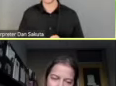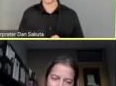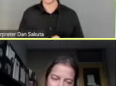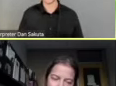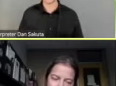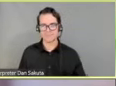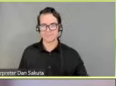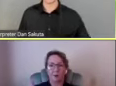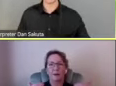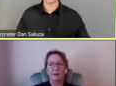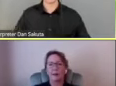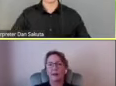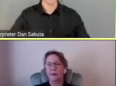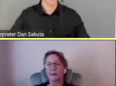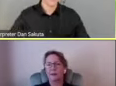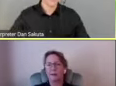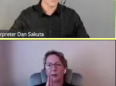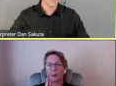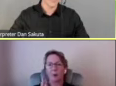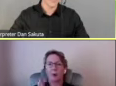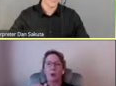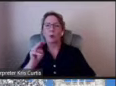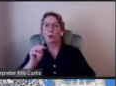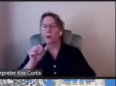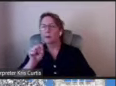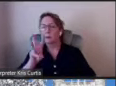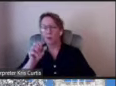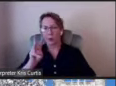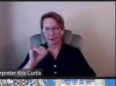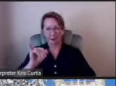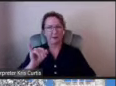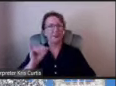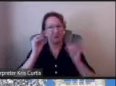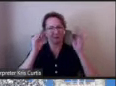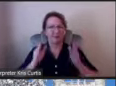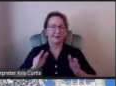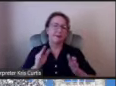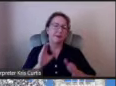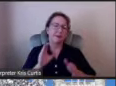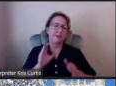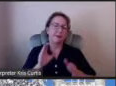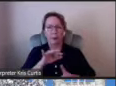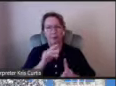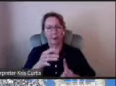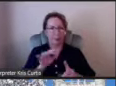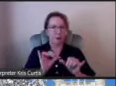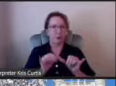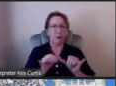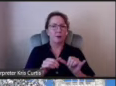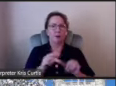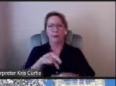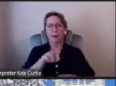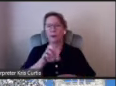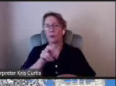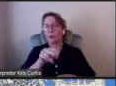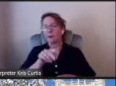is Dr. Anu Ramaswamy. Dr. Ramaswamy is a professor of civil and environmental engineering at the Princeton Institute for International